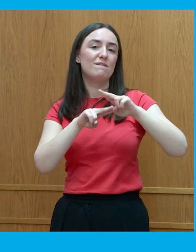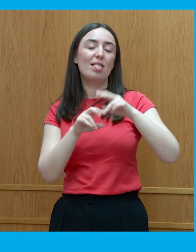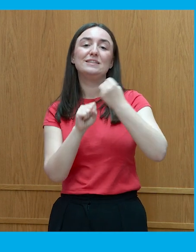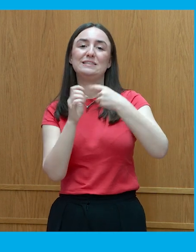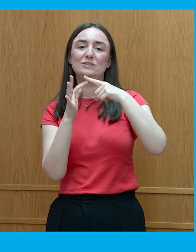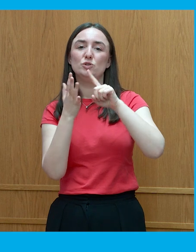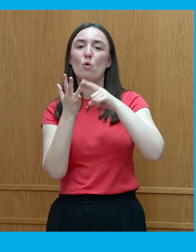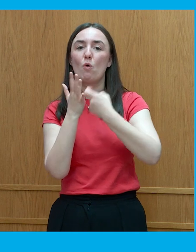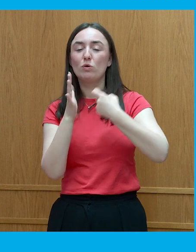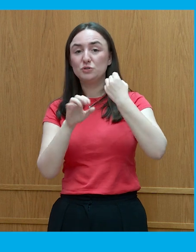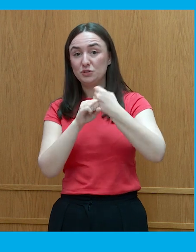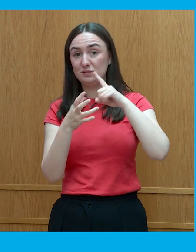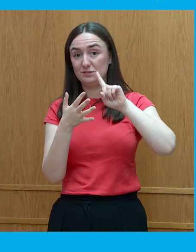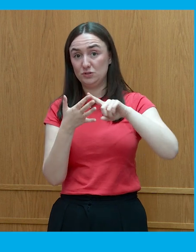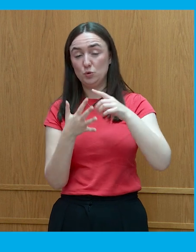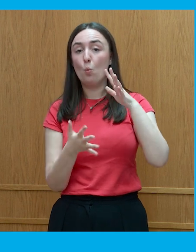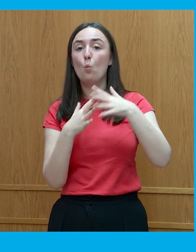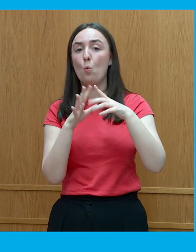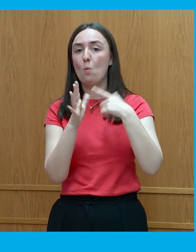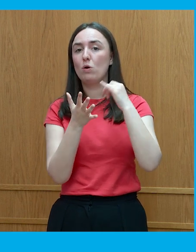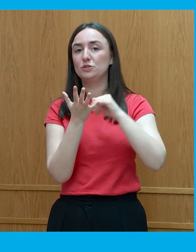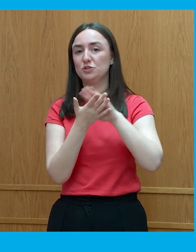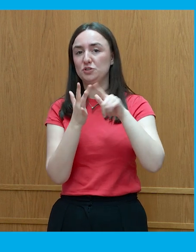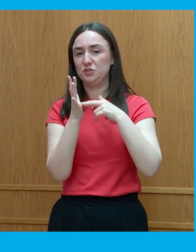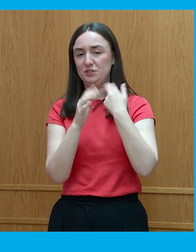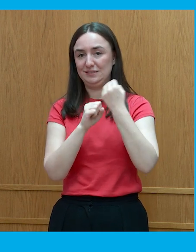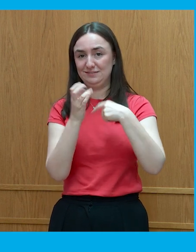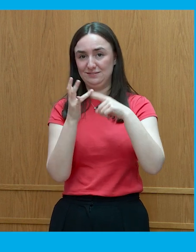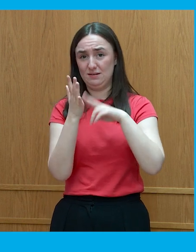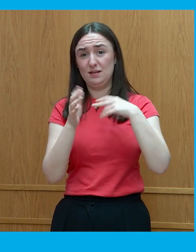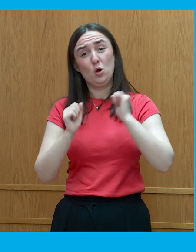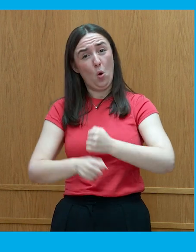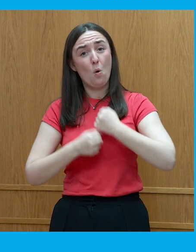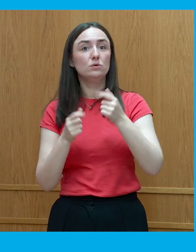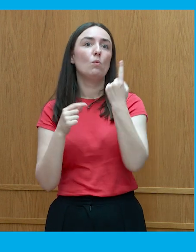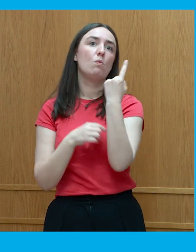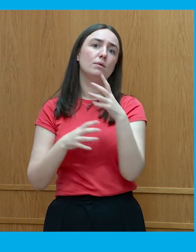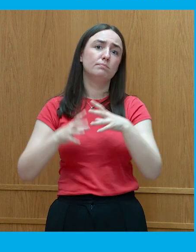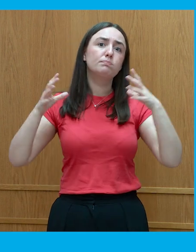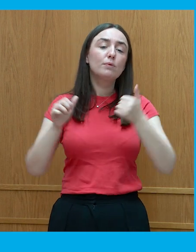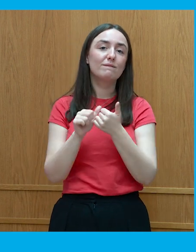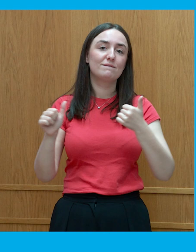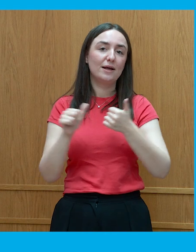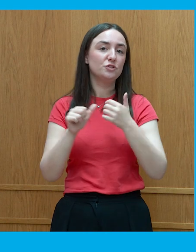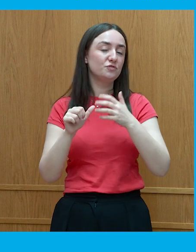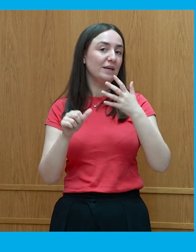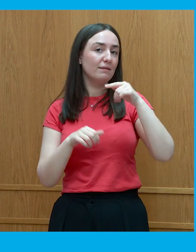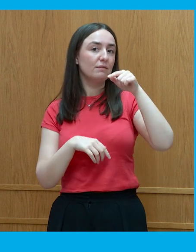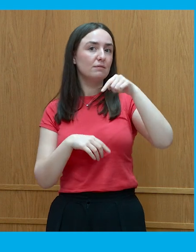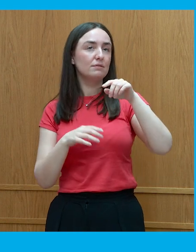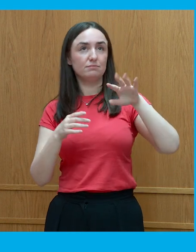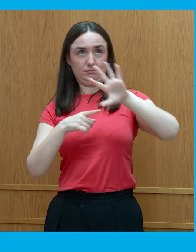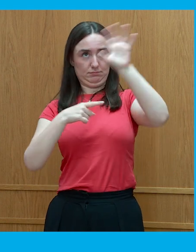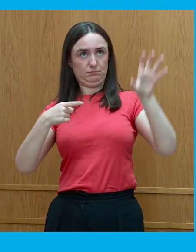owned the largest distillery in the colonies, then the states, and used it to get votes. I mean, he had